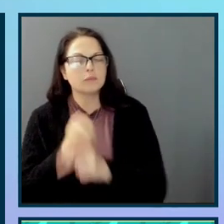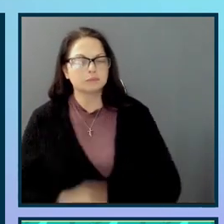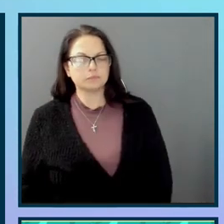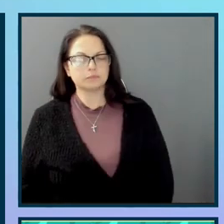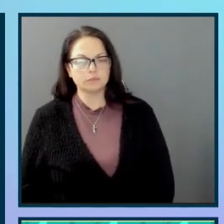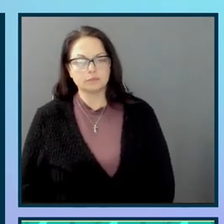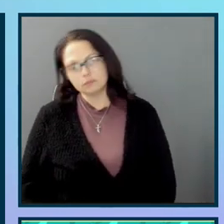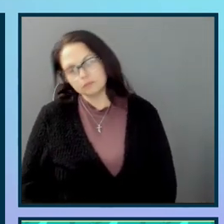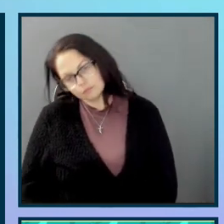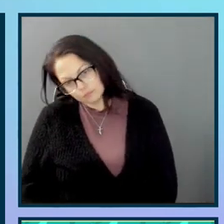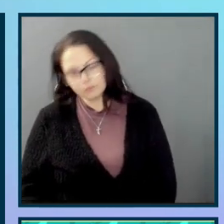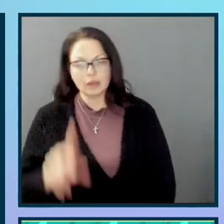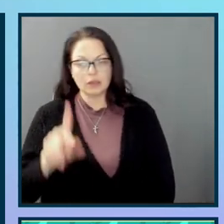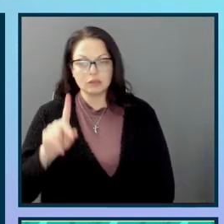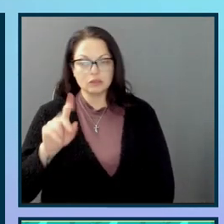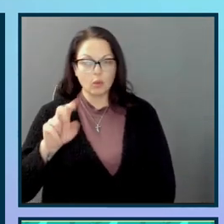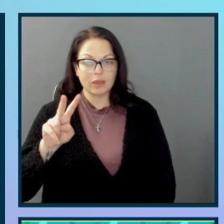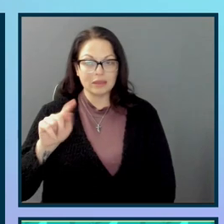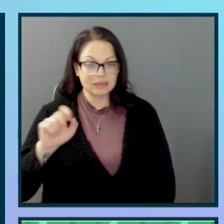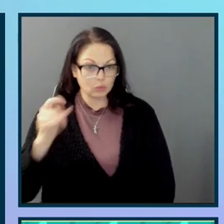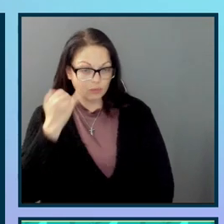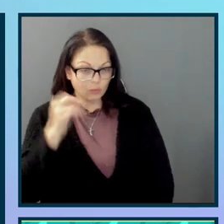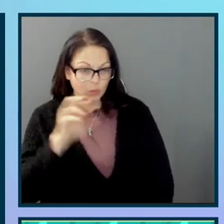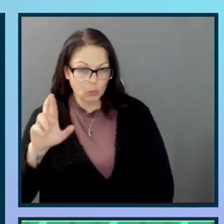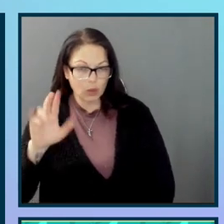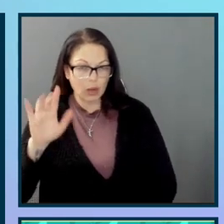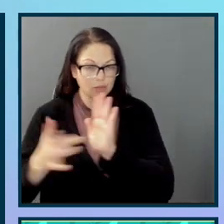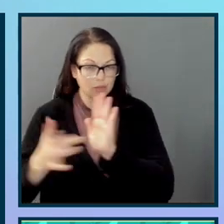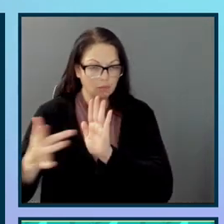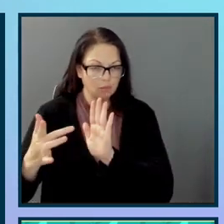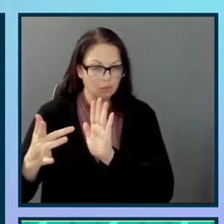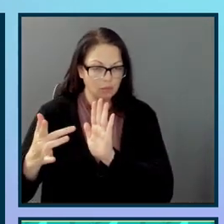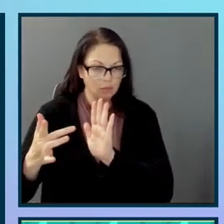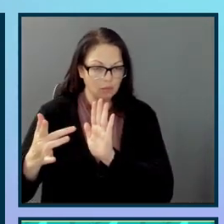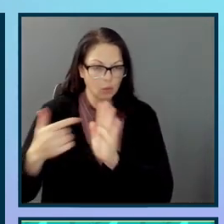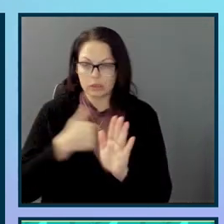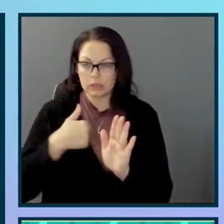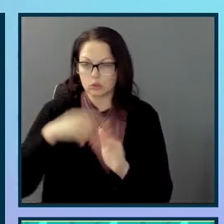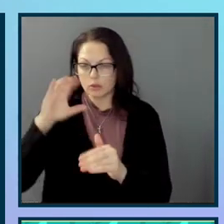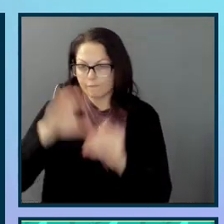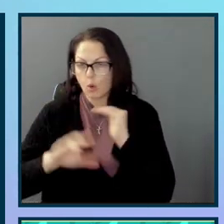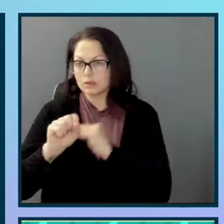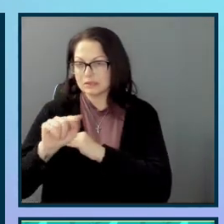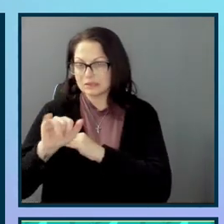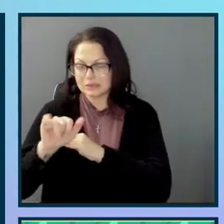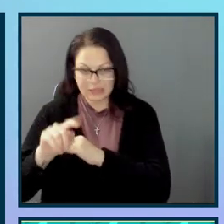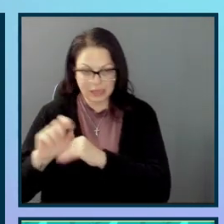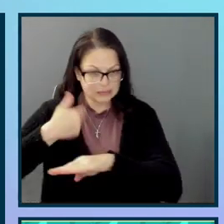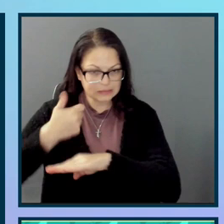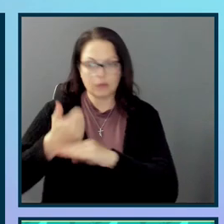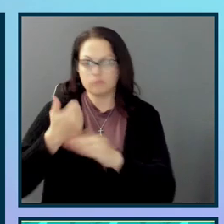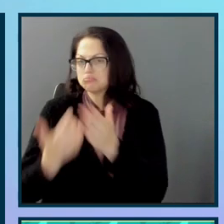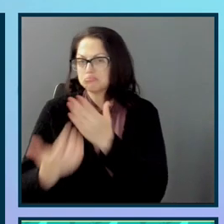Back in our DevTools, if we right click on our HTML element, we can use force state and we can set that to whichever state